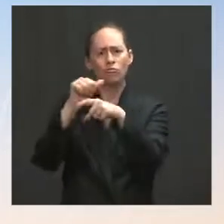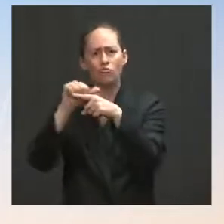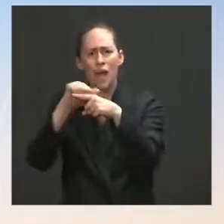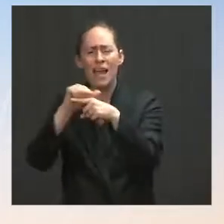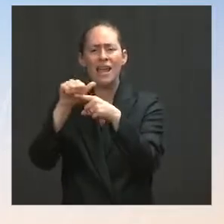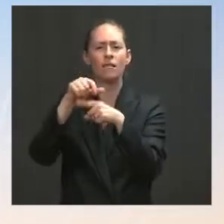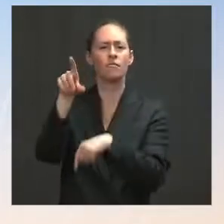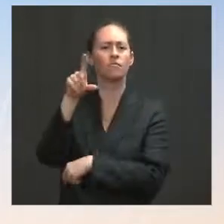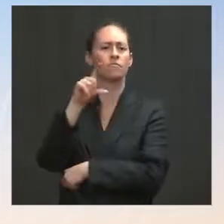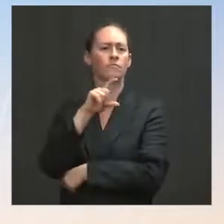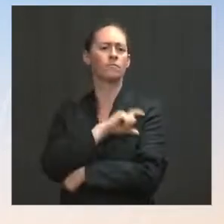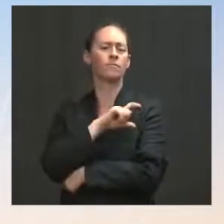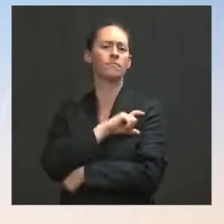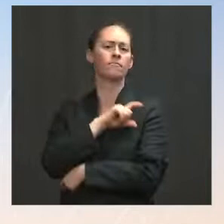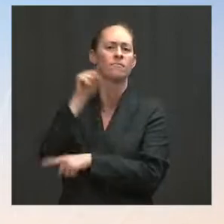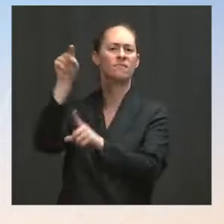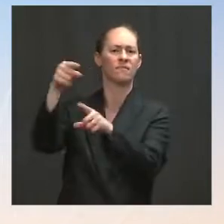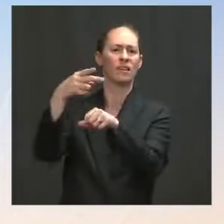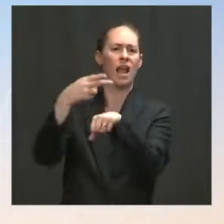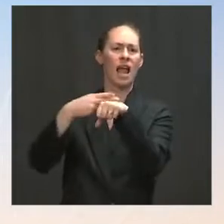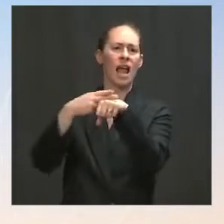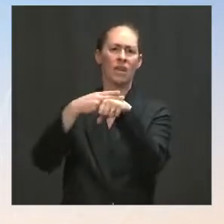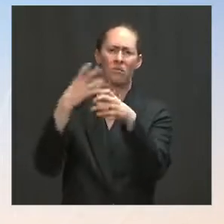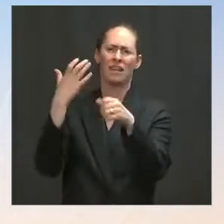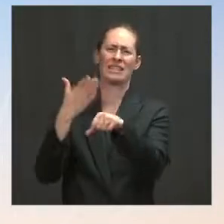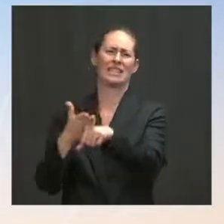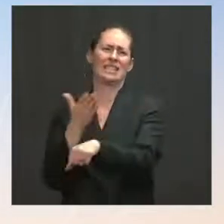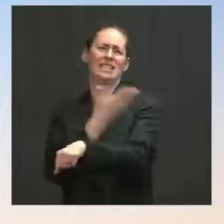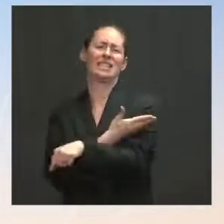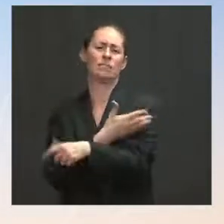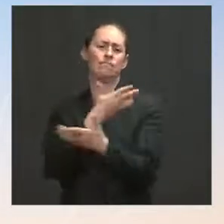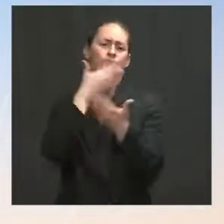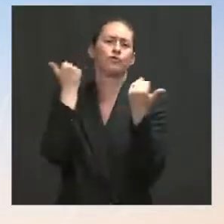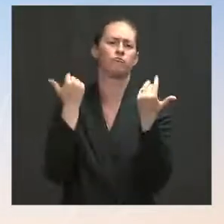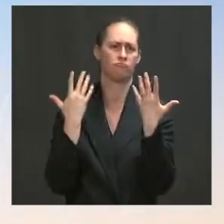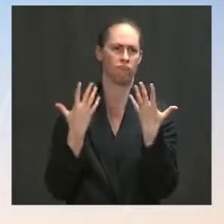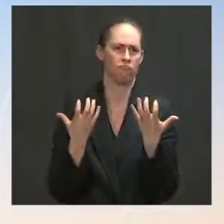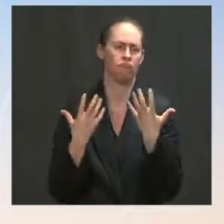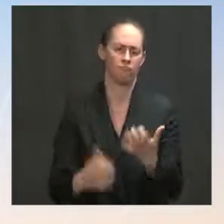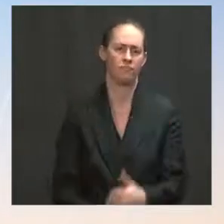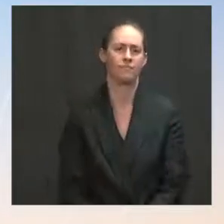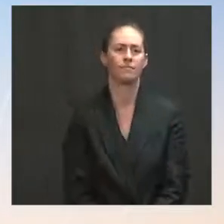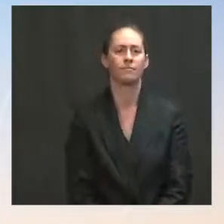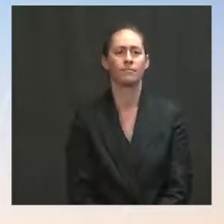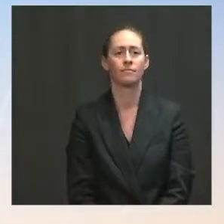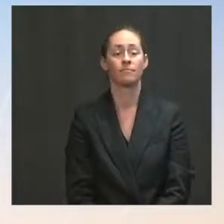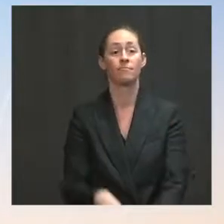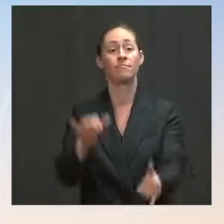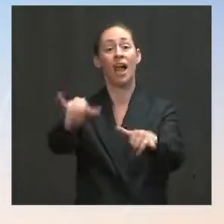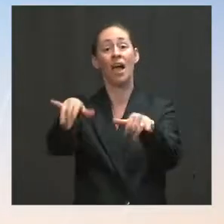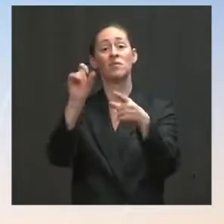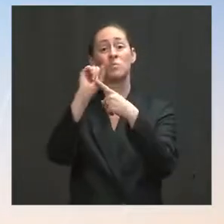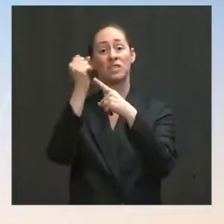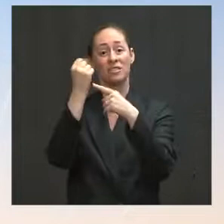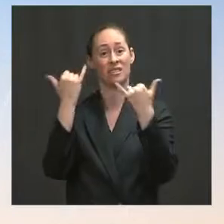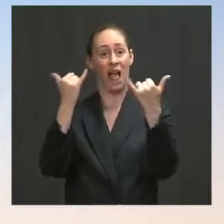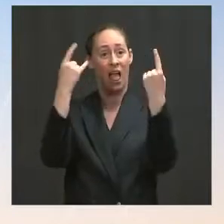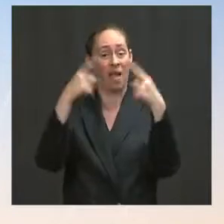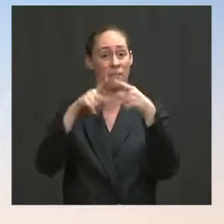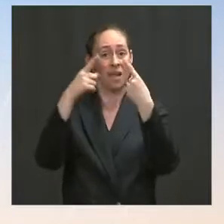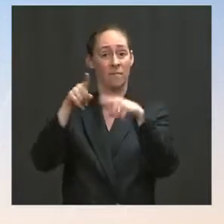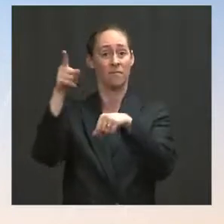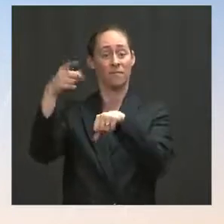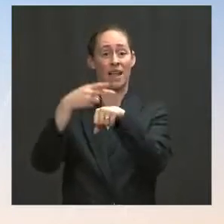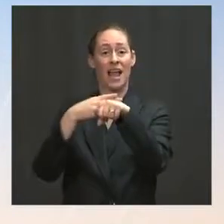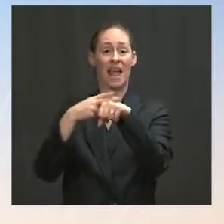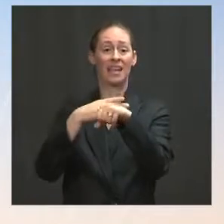should say, Haiti's law enforcement capacity. This is a situation, though, in Haiti where the determination of what